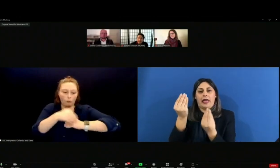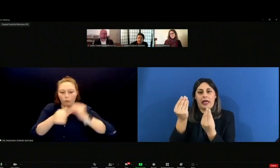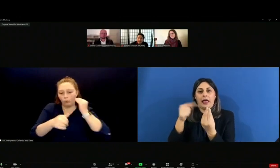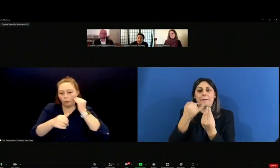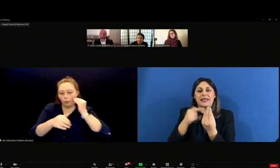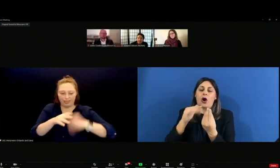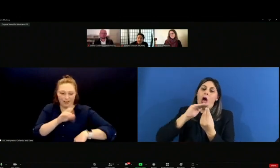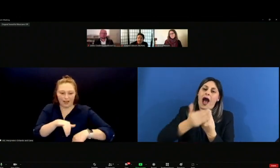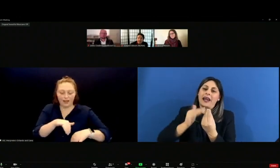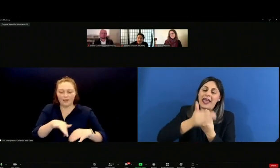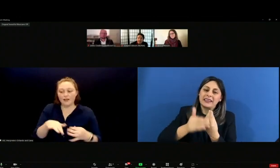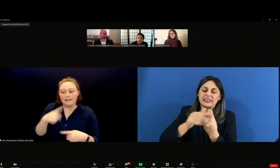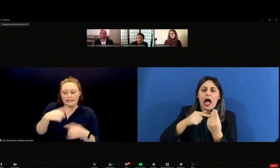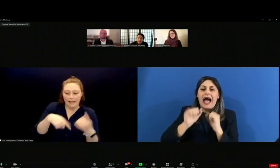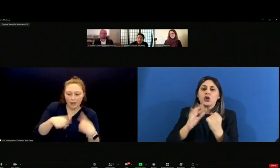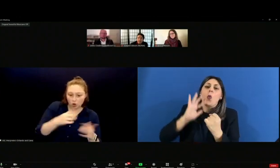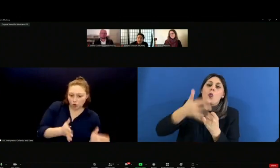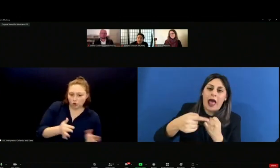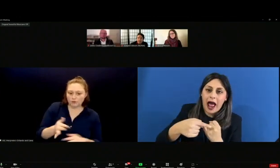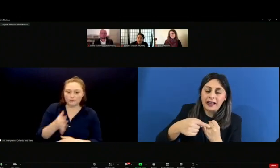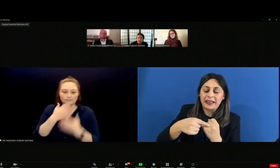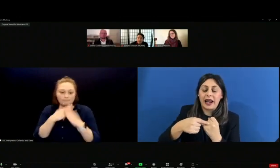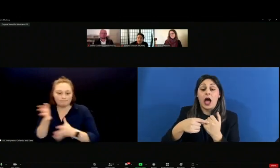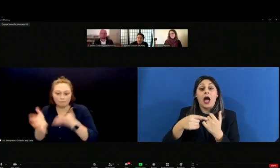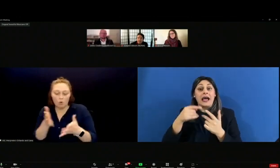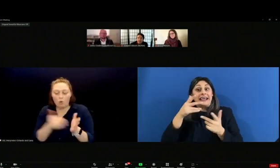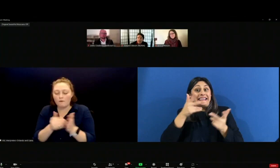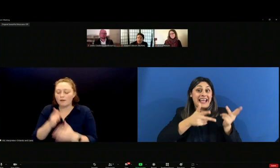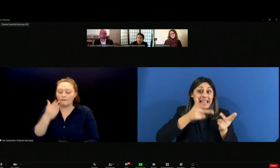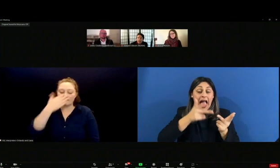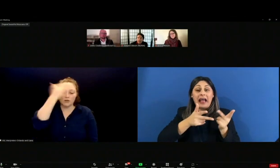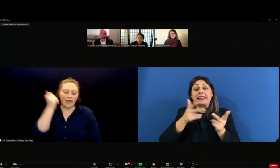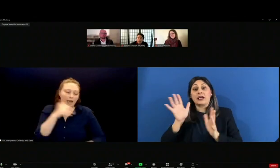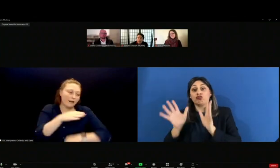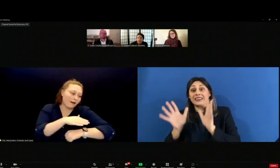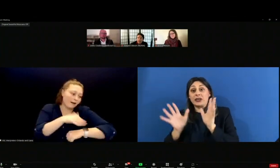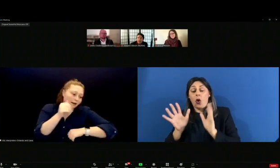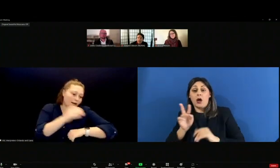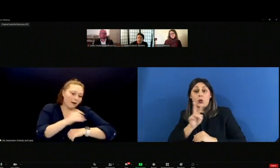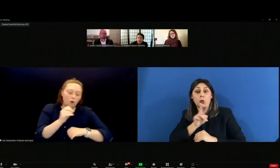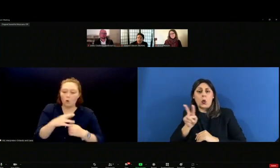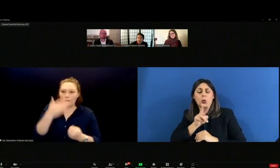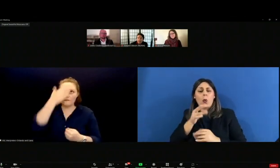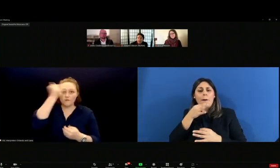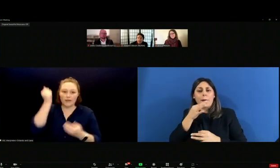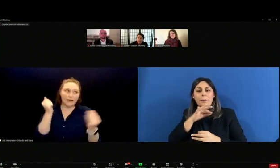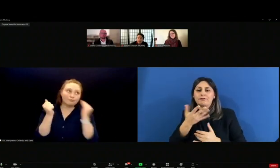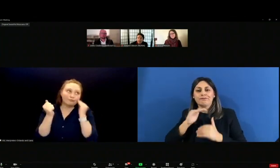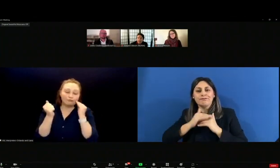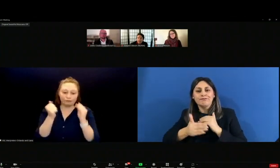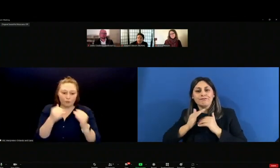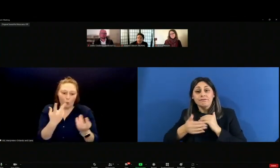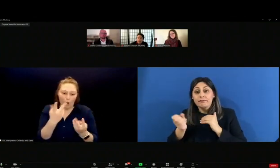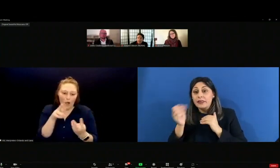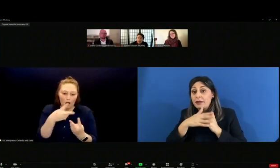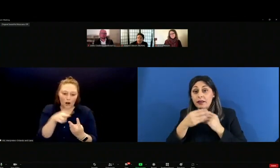also signers and silent gesturers would often forget the caressing action or the action of the smaller referent. So they would